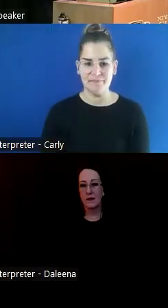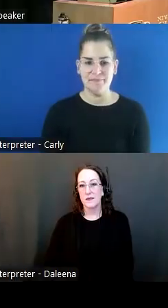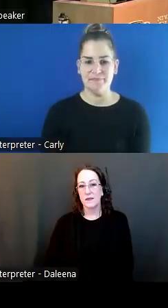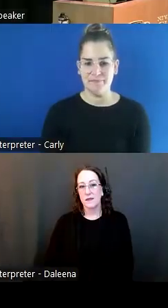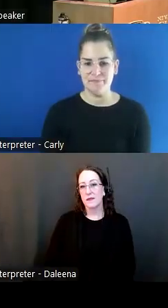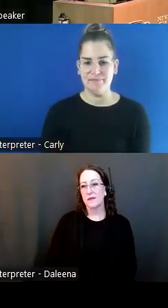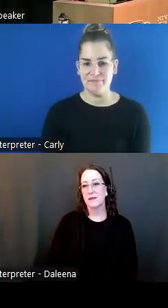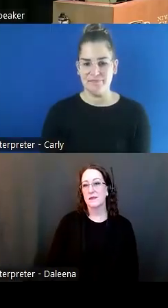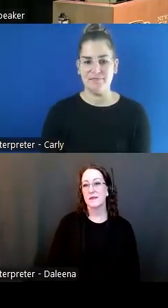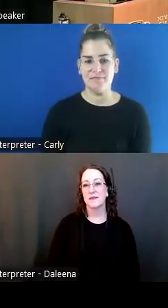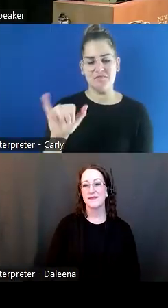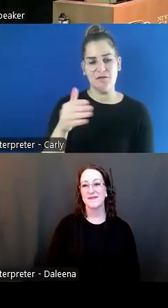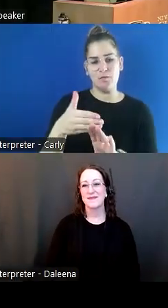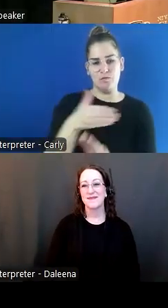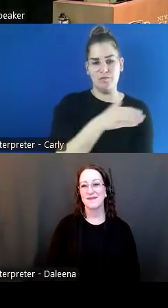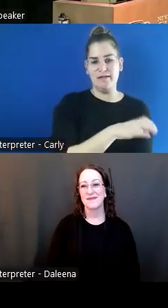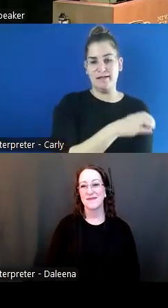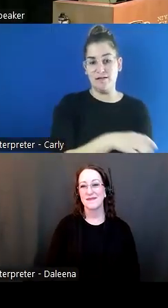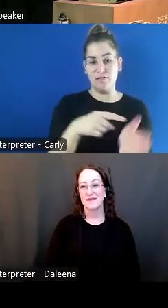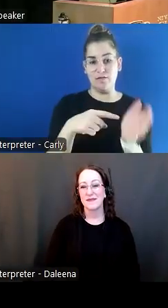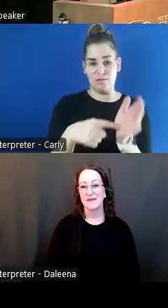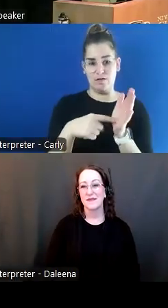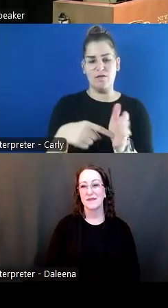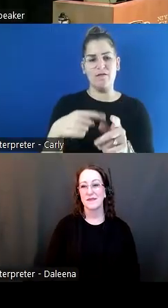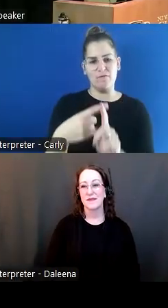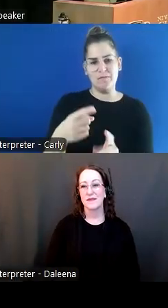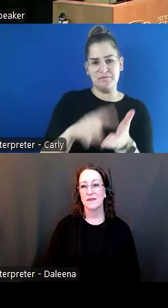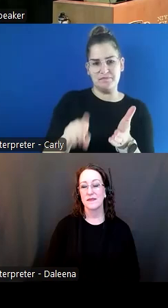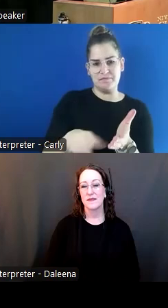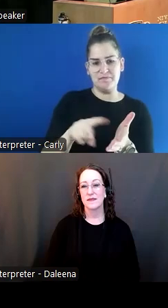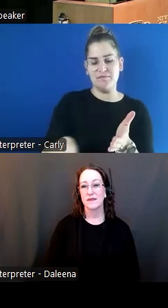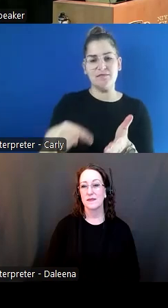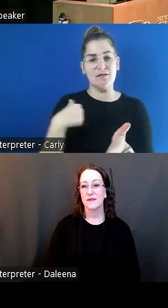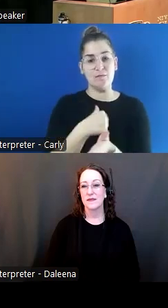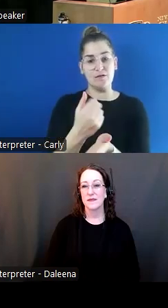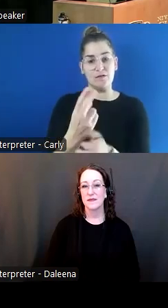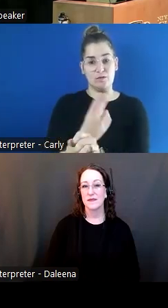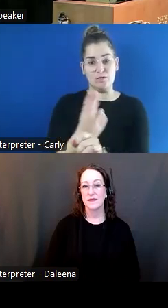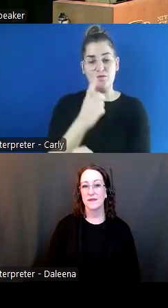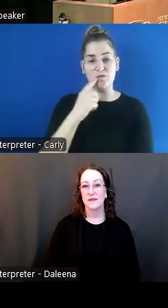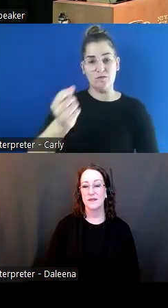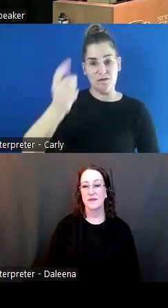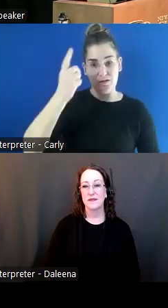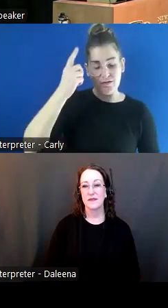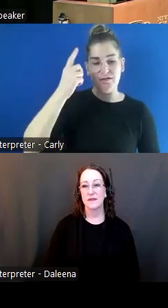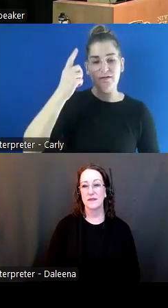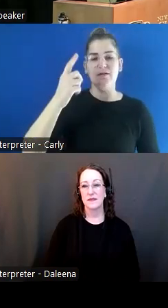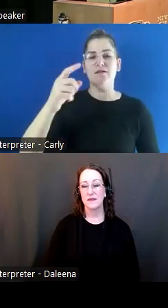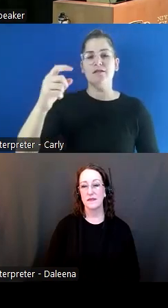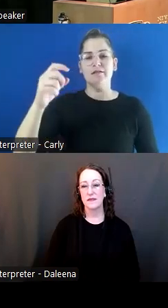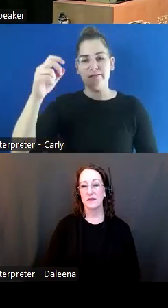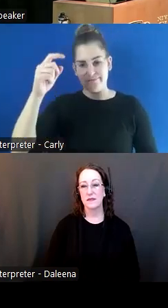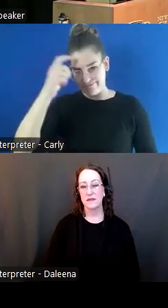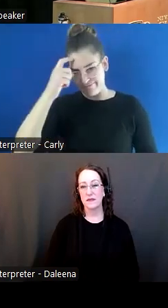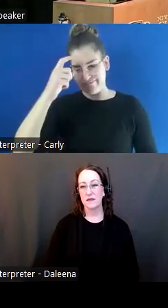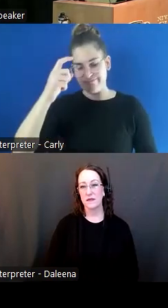So there is a preclinical model from addictions research that is used to understand the neurobiological basis